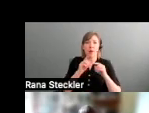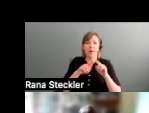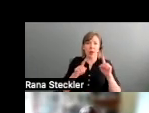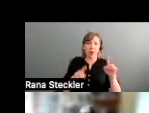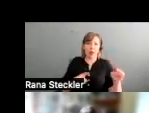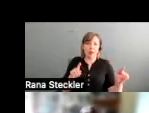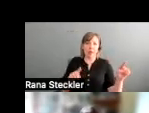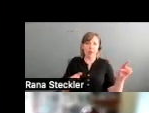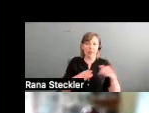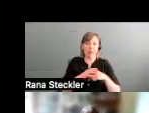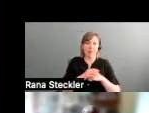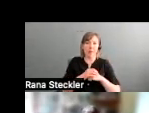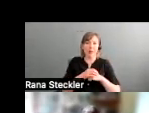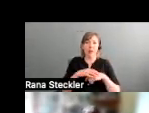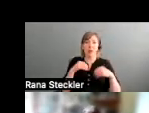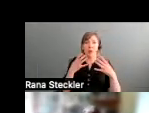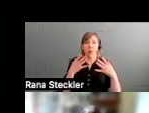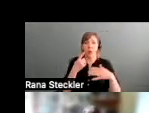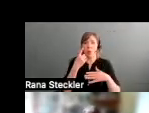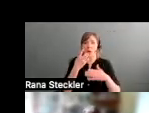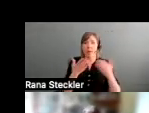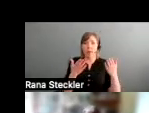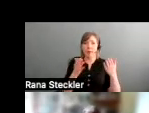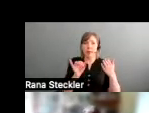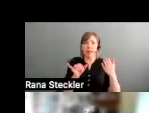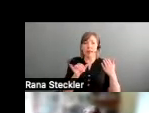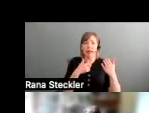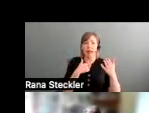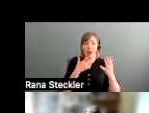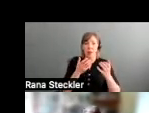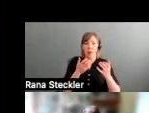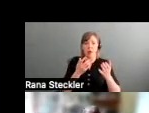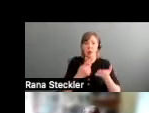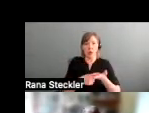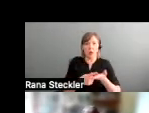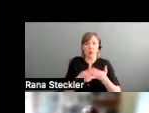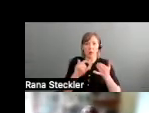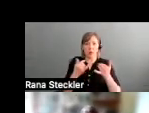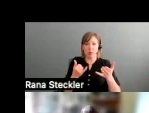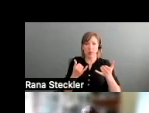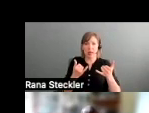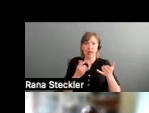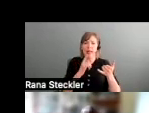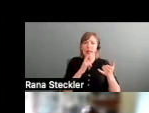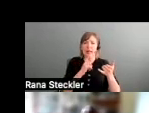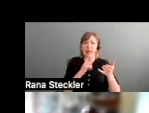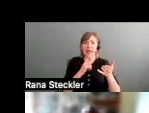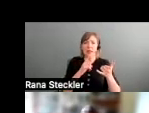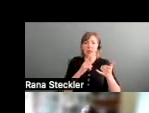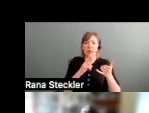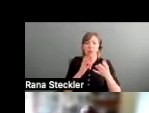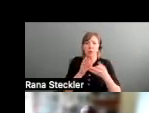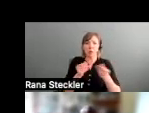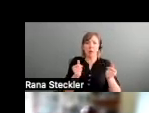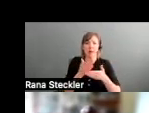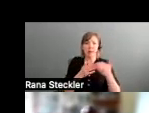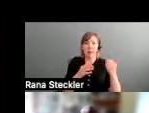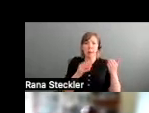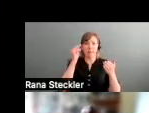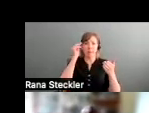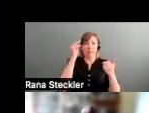varied. So one of the things that I want to kind of talk about today is to dispel some myths